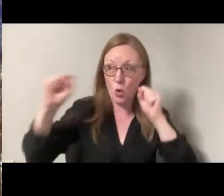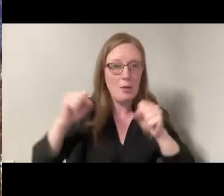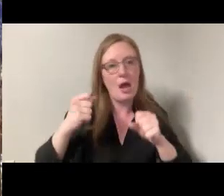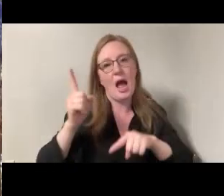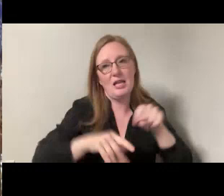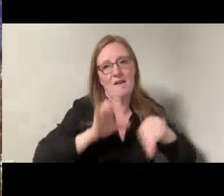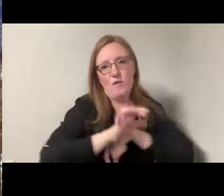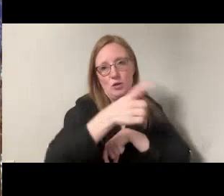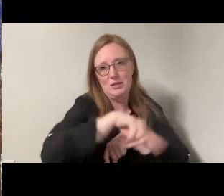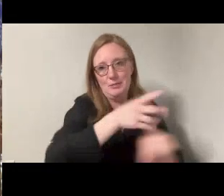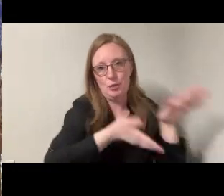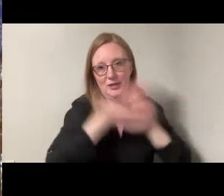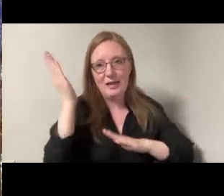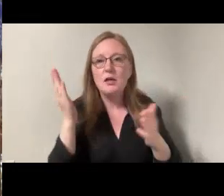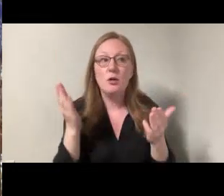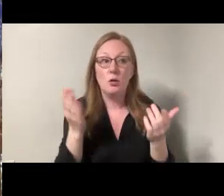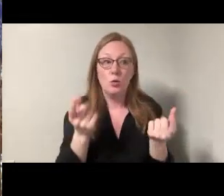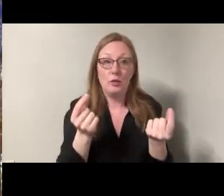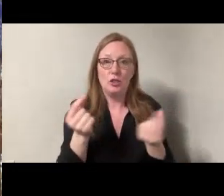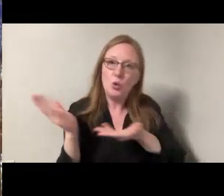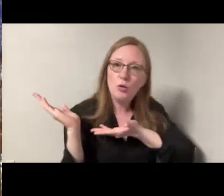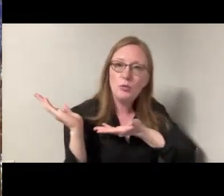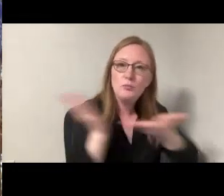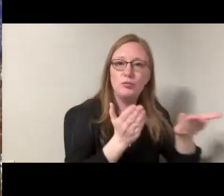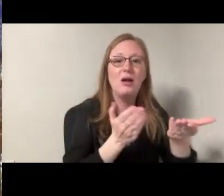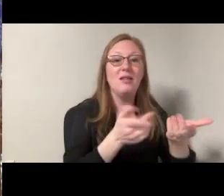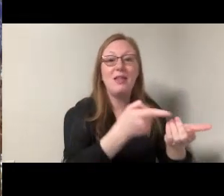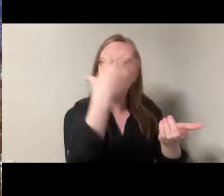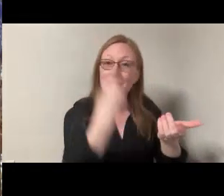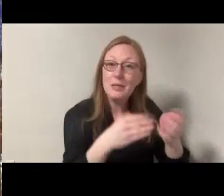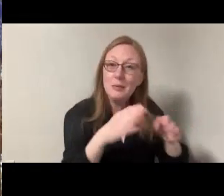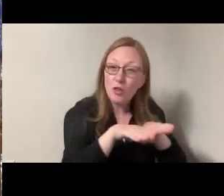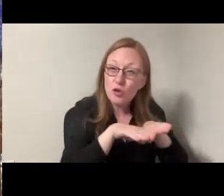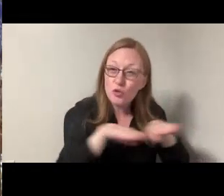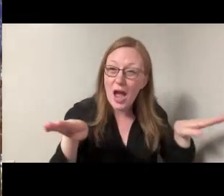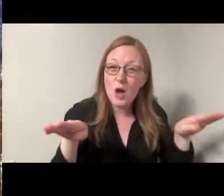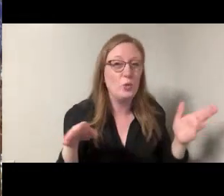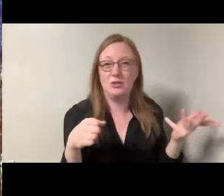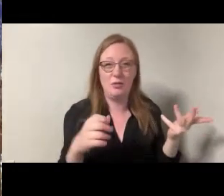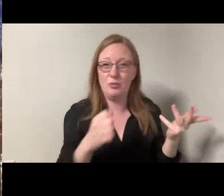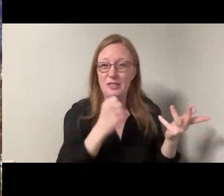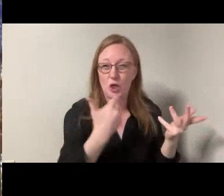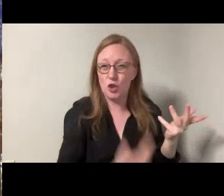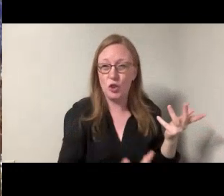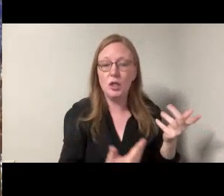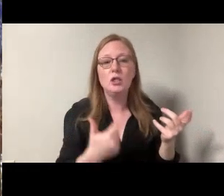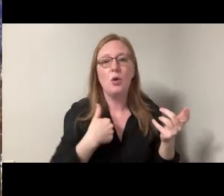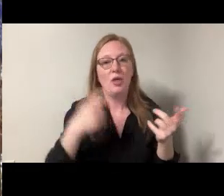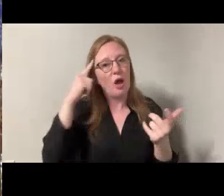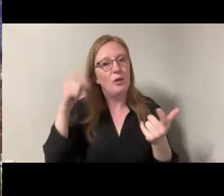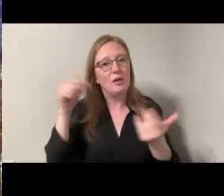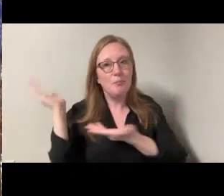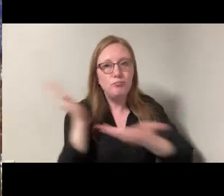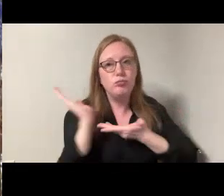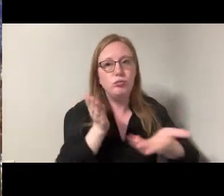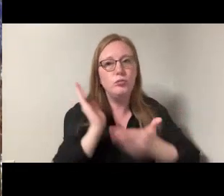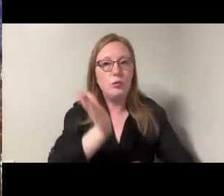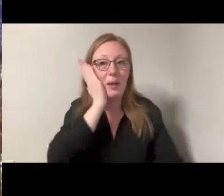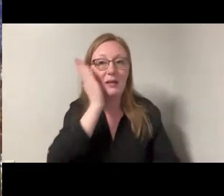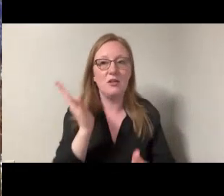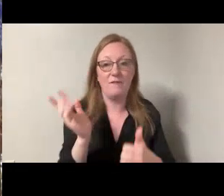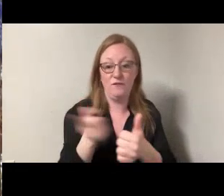leave. So the best thing we could do was get them up off the ground of this storm surge buck. And so at the end of that